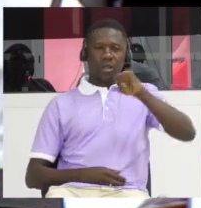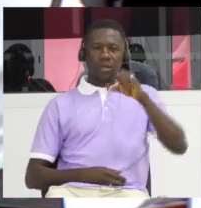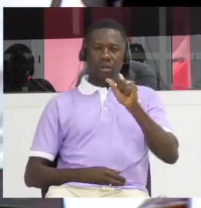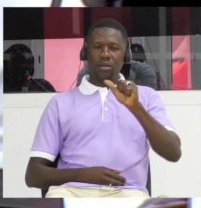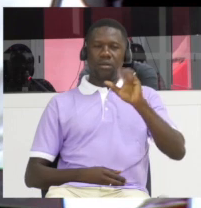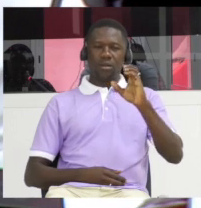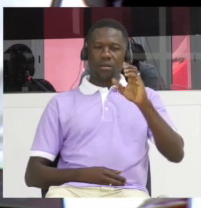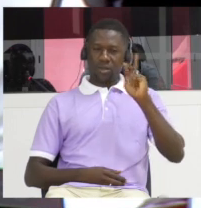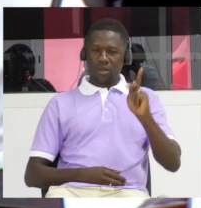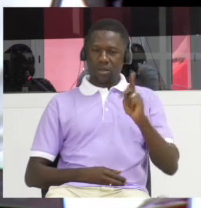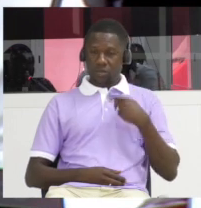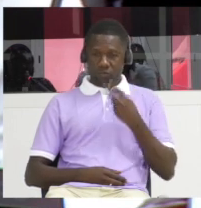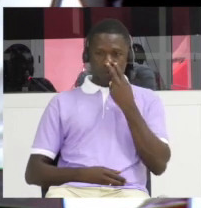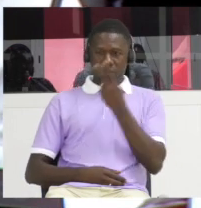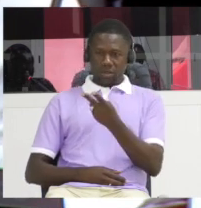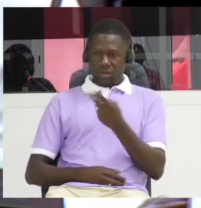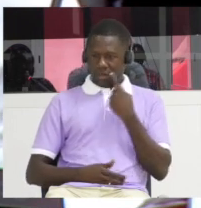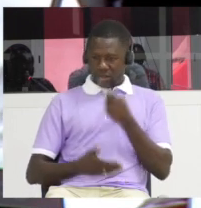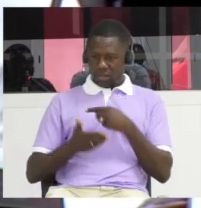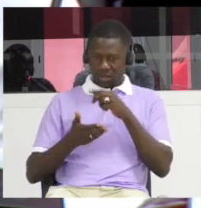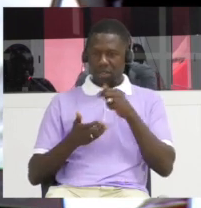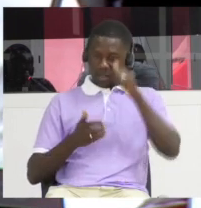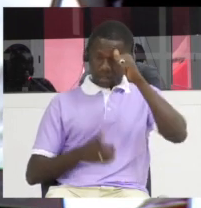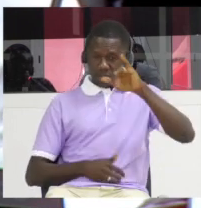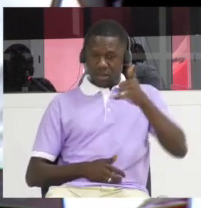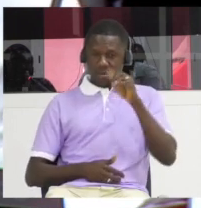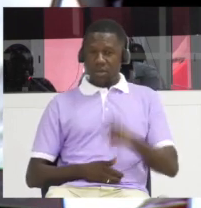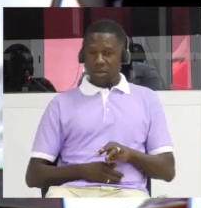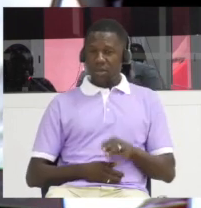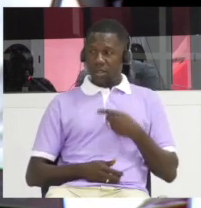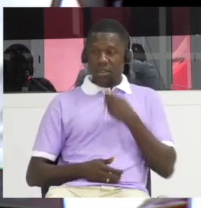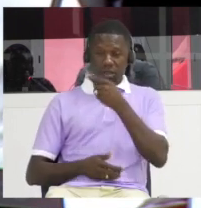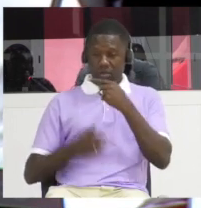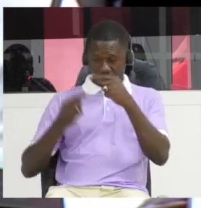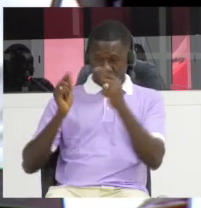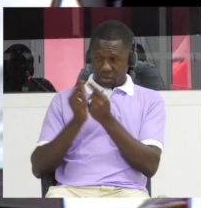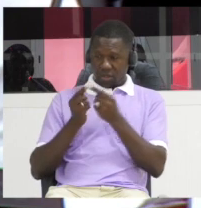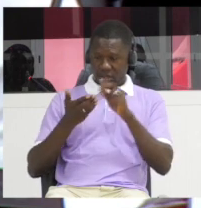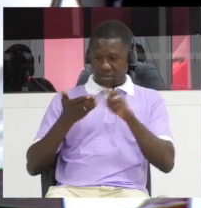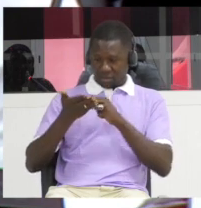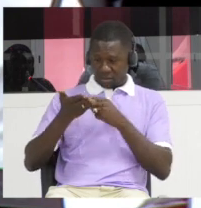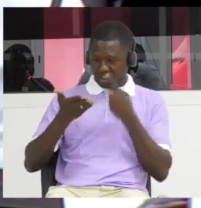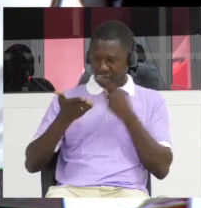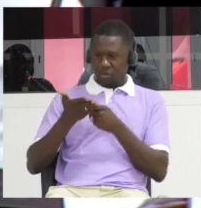Mr. Jack, you would see that in the agreement there is that portion